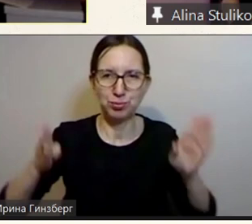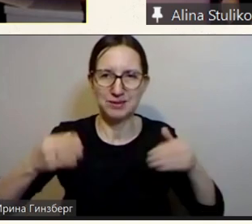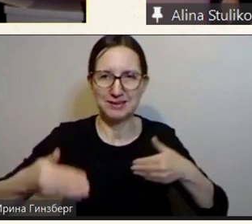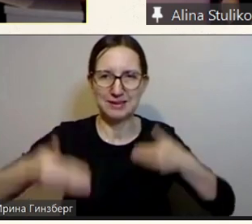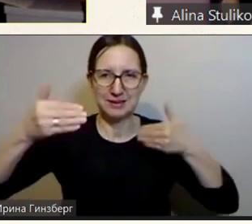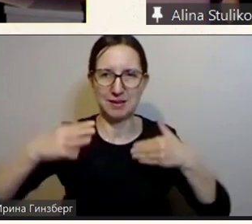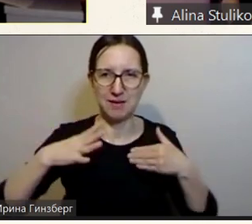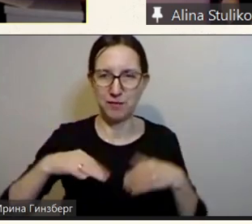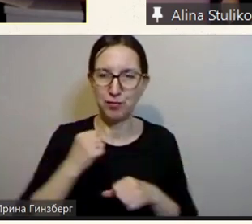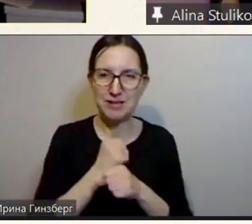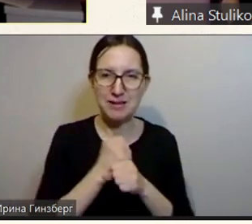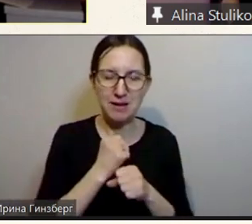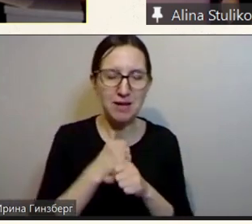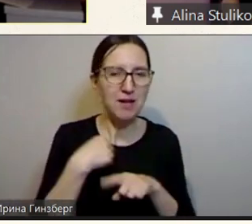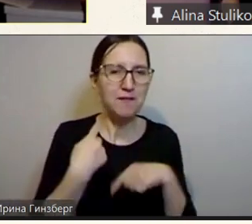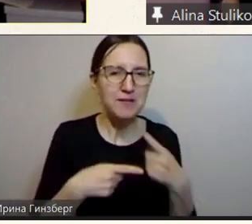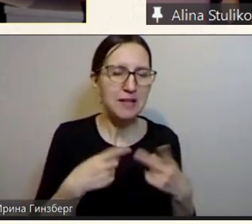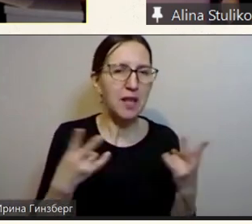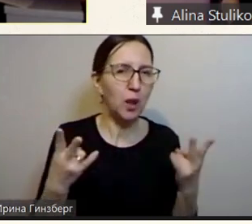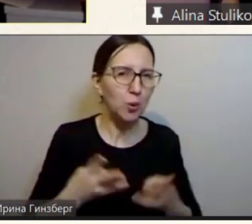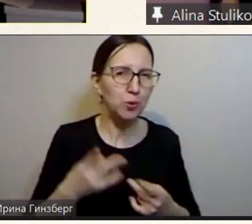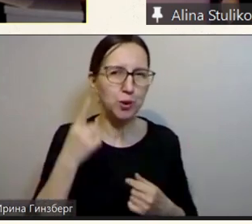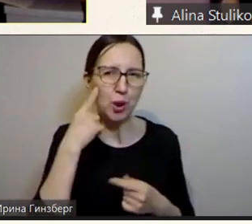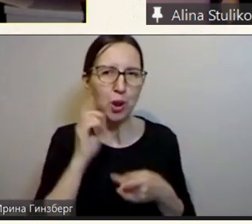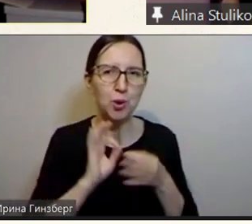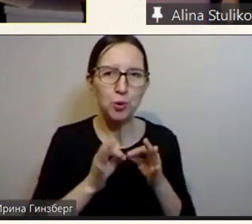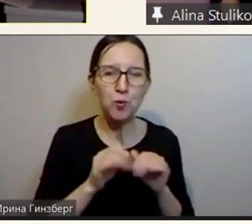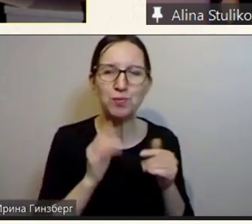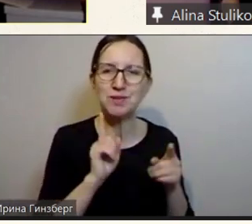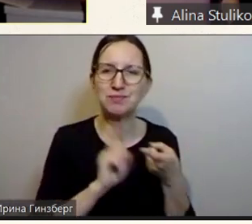think about, you know, the historic consequences,